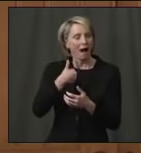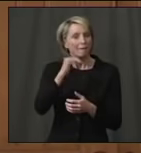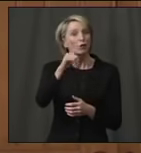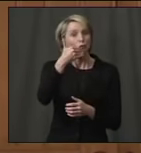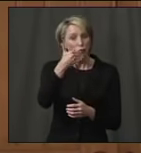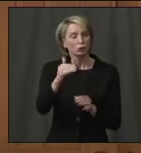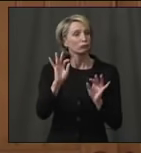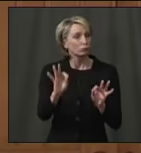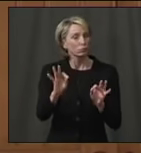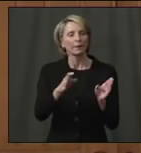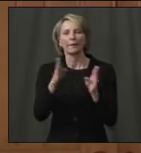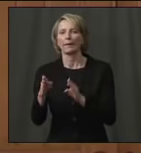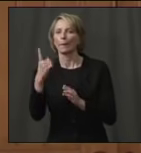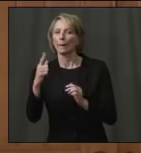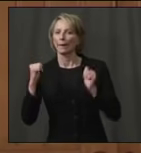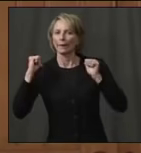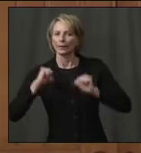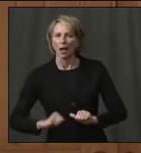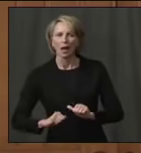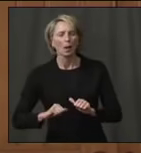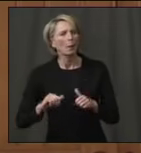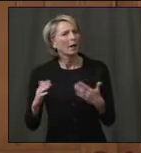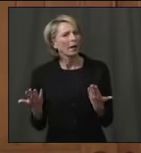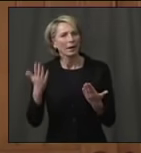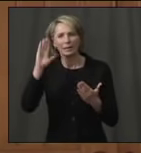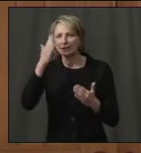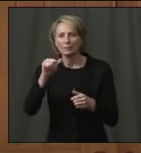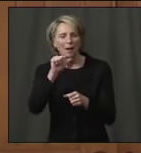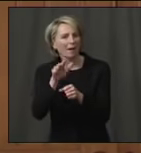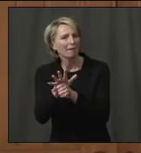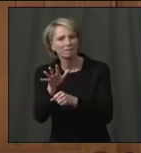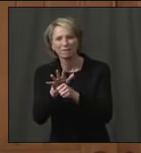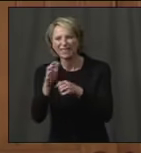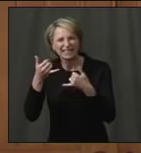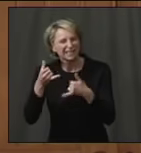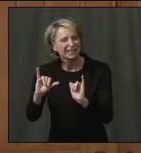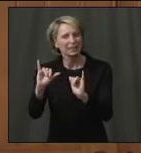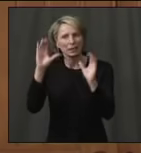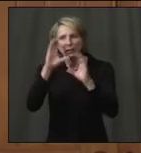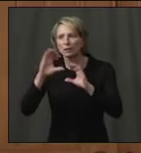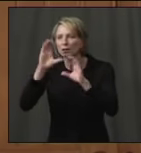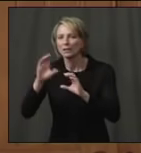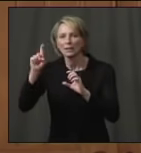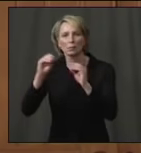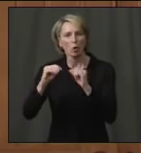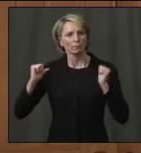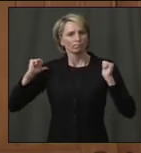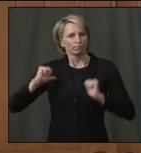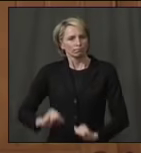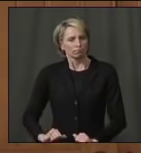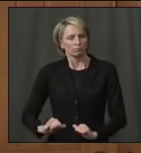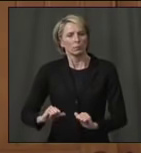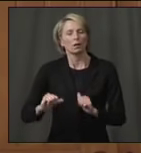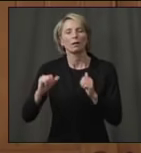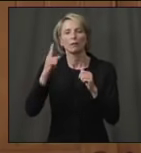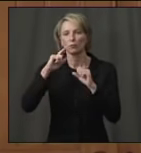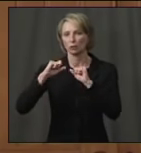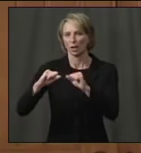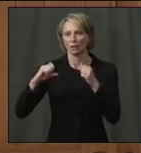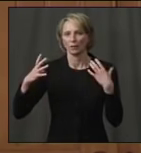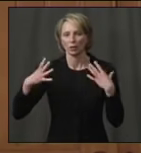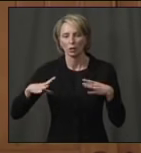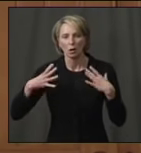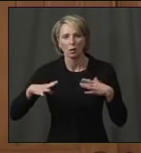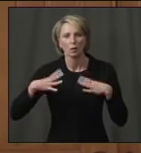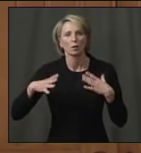gowns seem to still be a challenge, where we've got a shipment in today. And then the other, it's not PPE, but the other commodity that we're still really